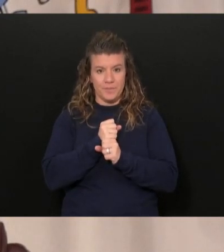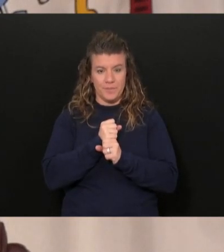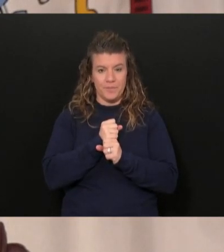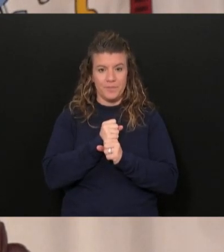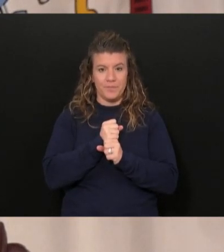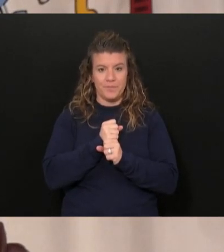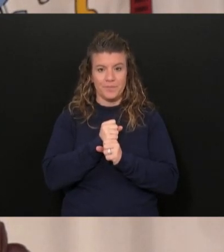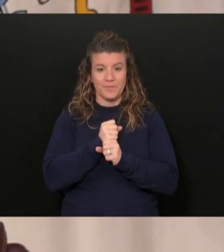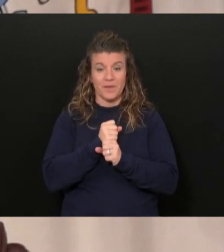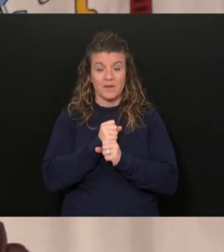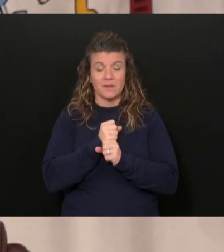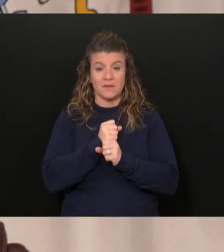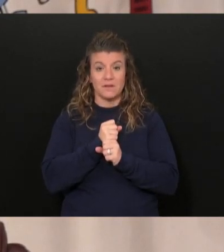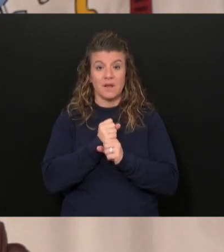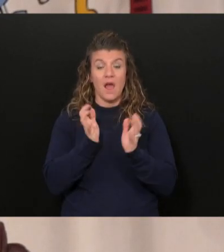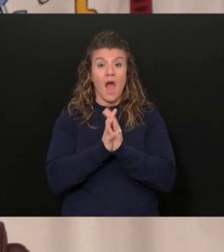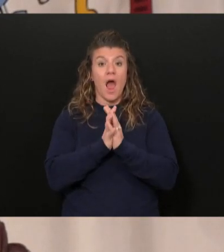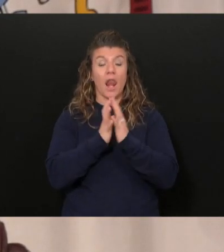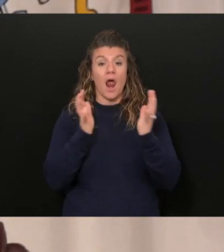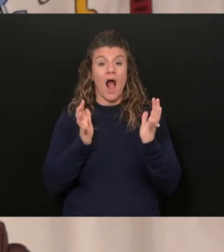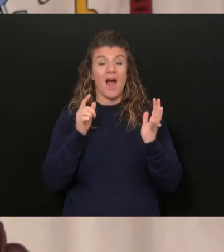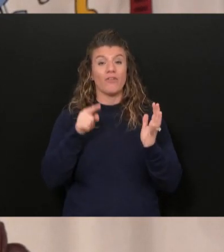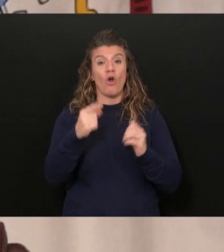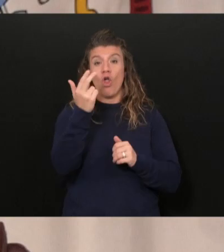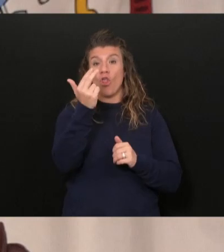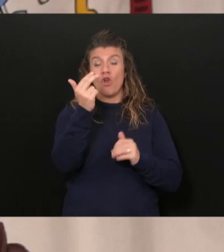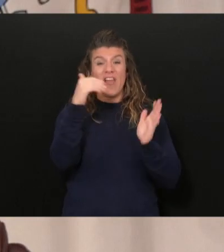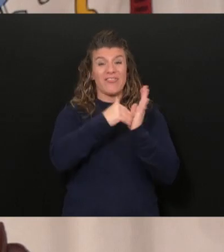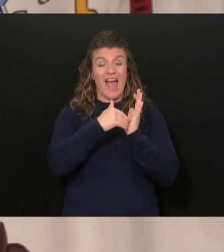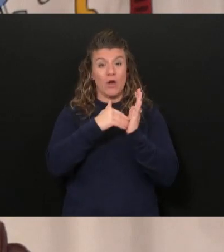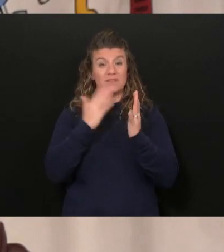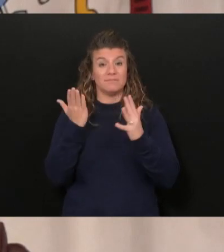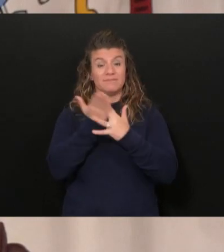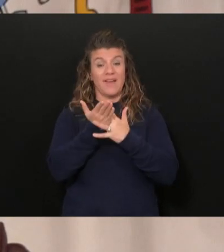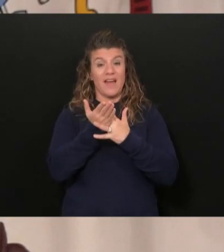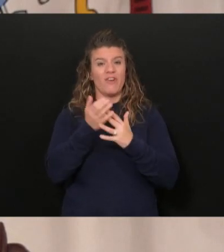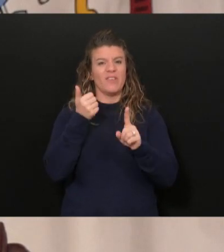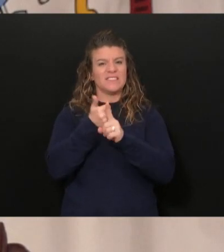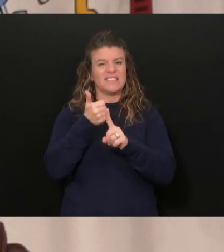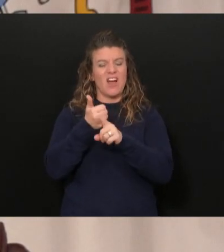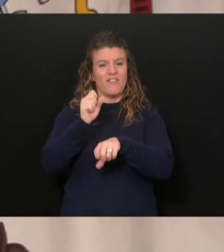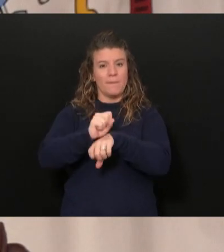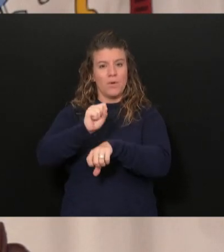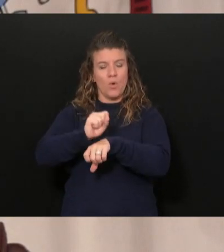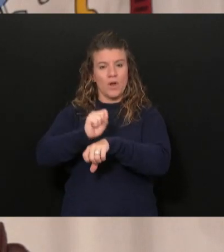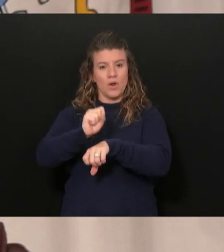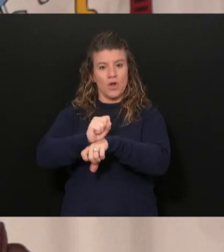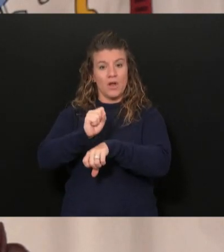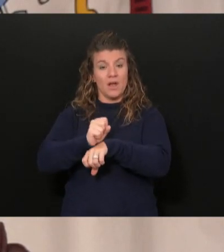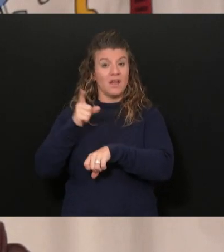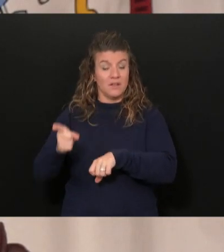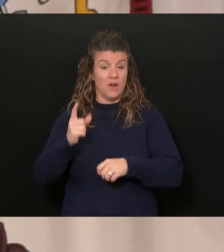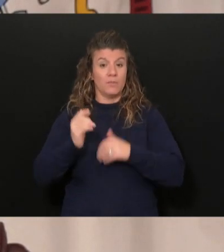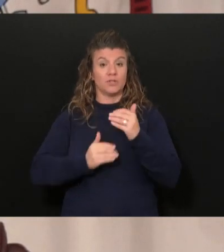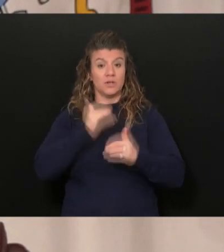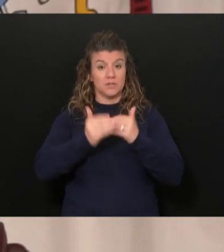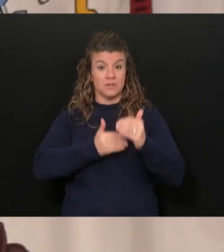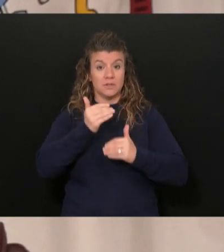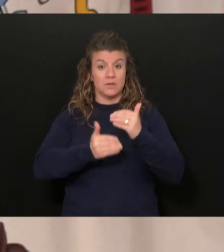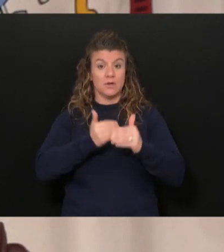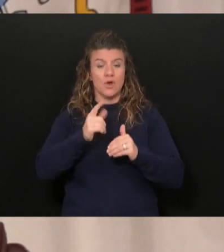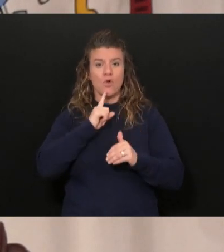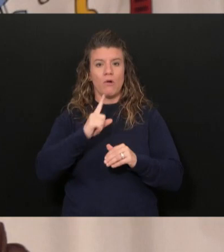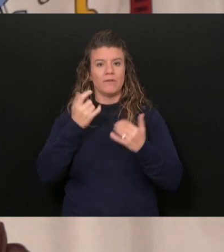A great many of the 13,000 claims by the self-employed workers have been processed or